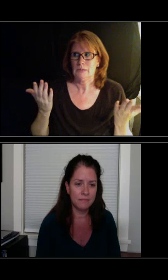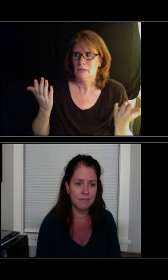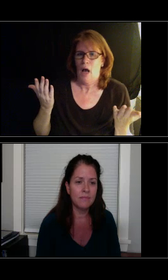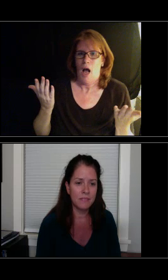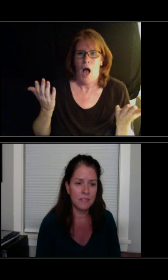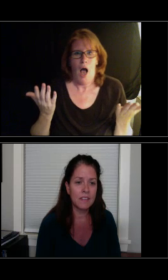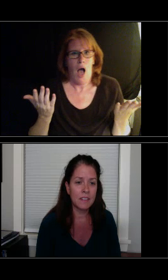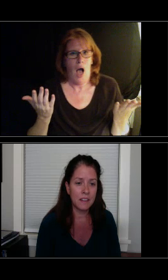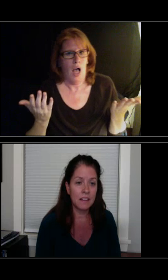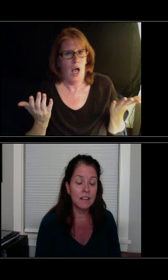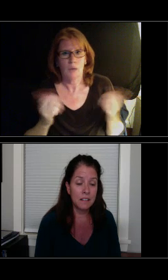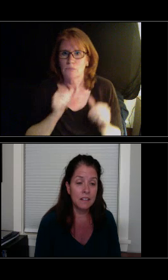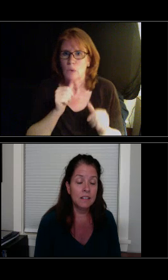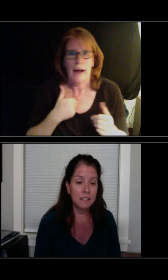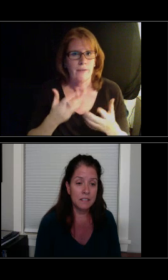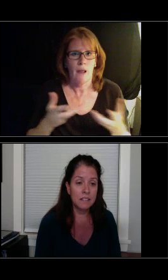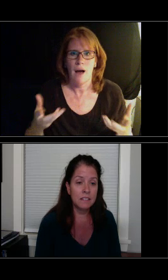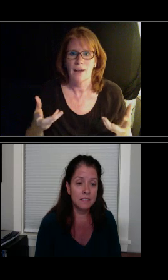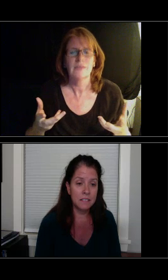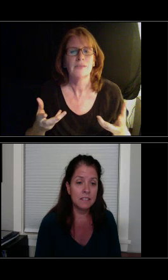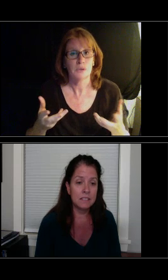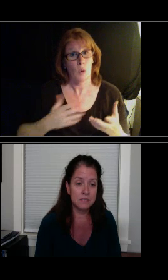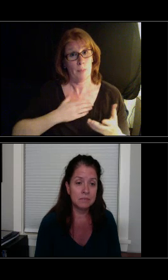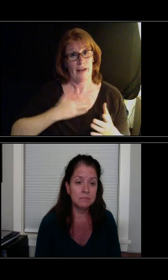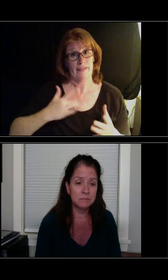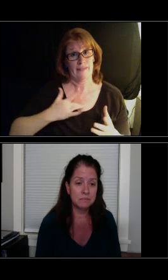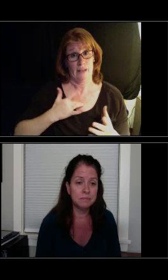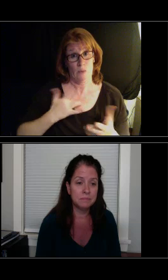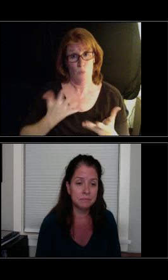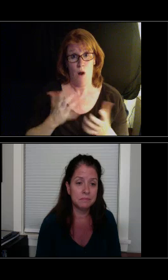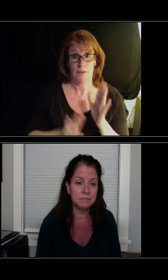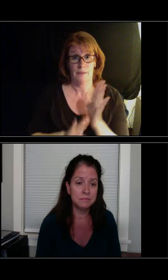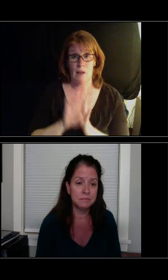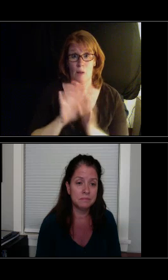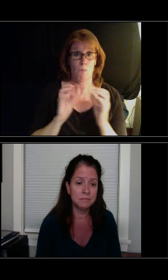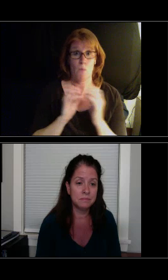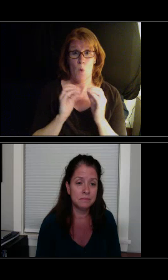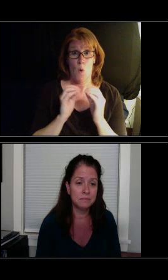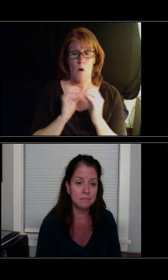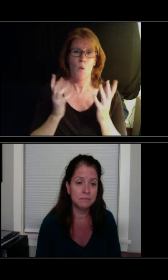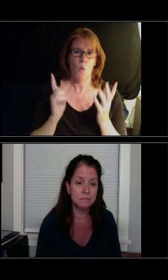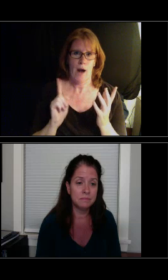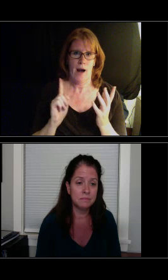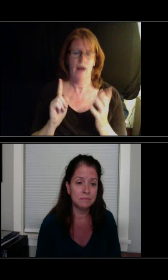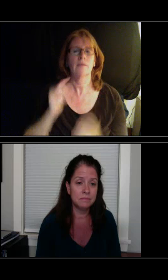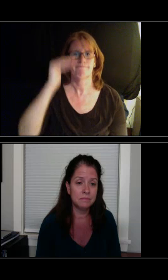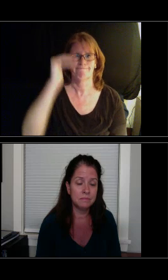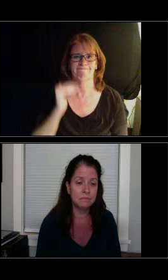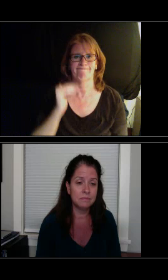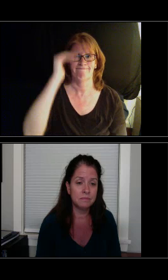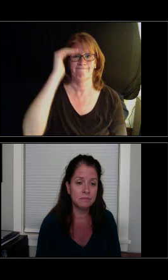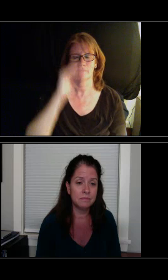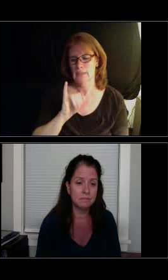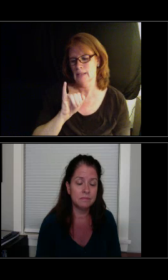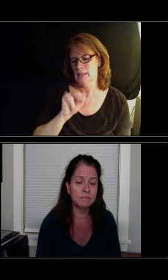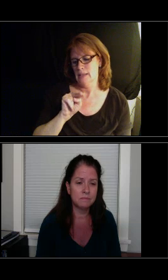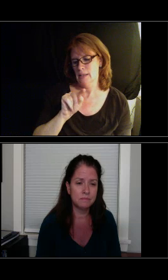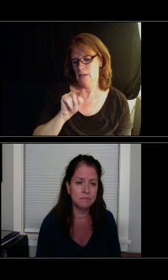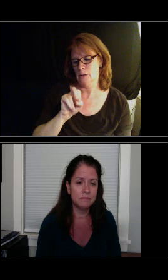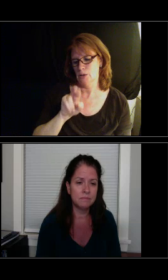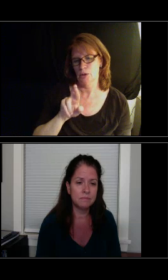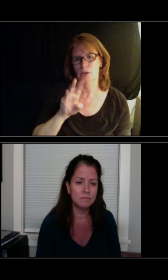middle area that is quite gray for us. We don't have a lot of information and research in that area. So what I